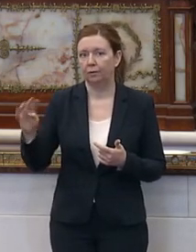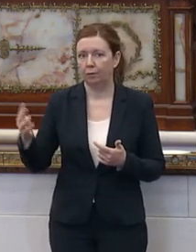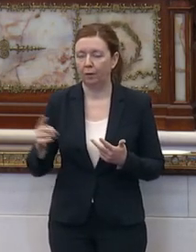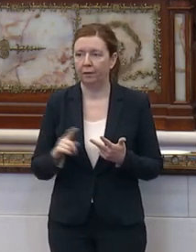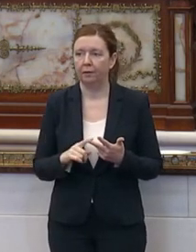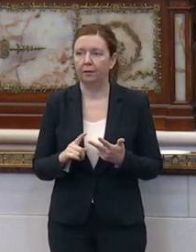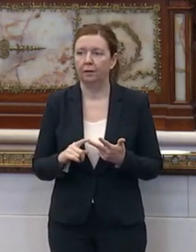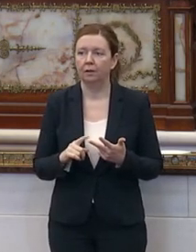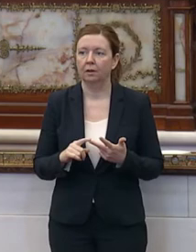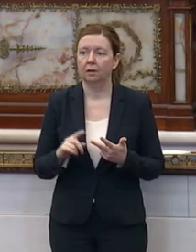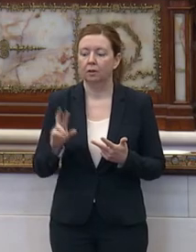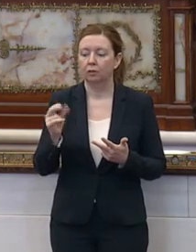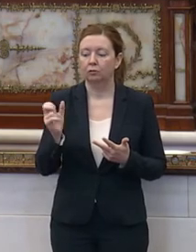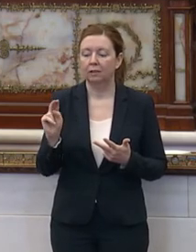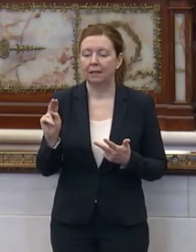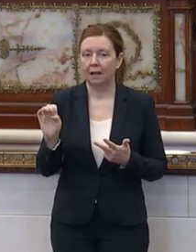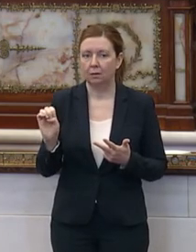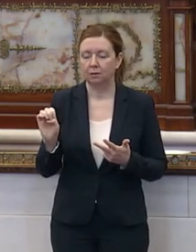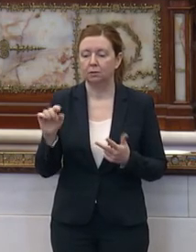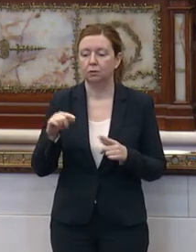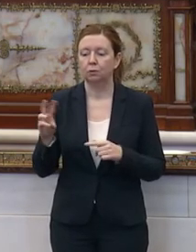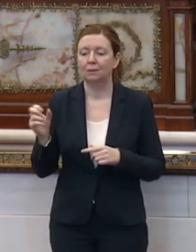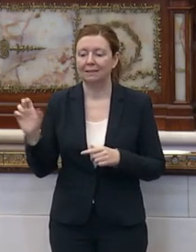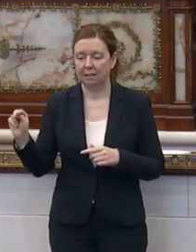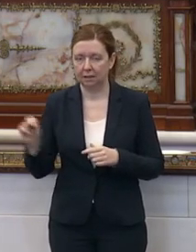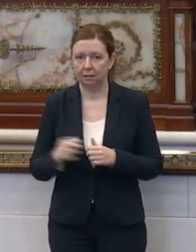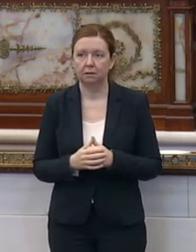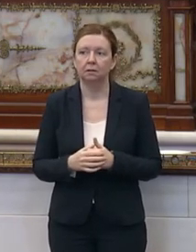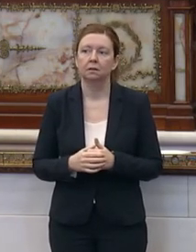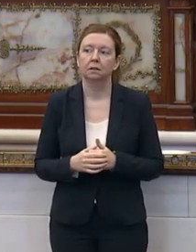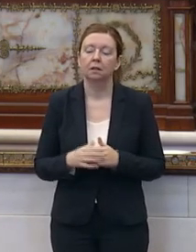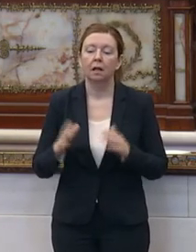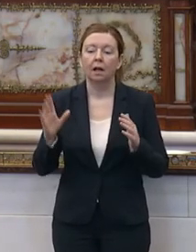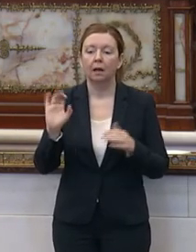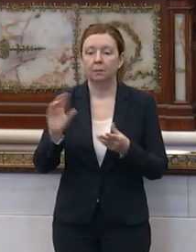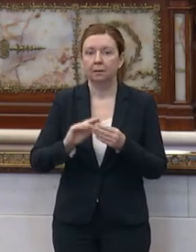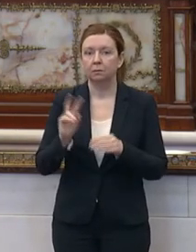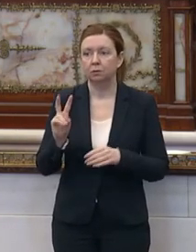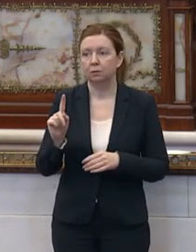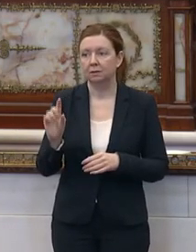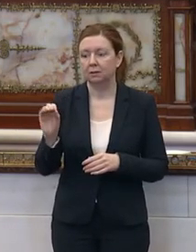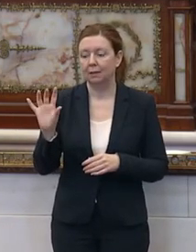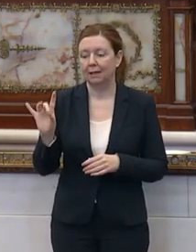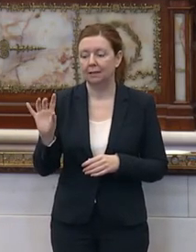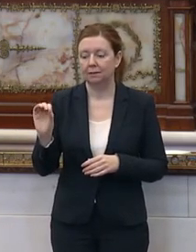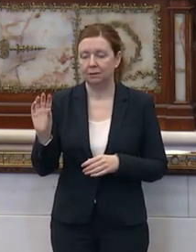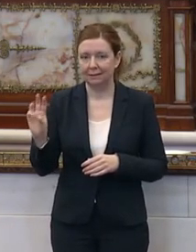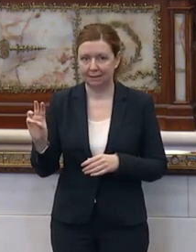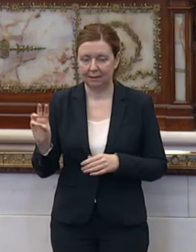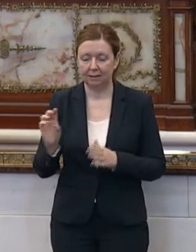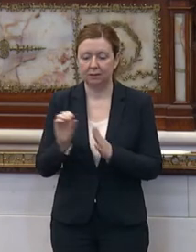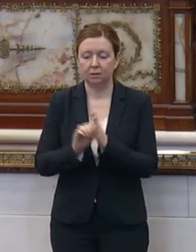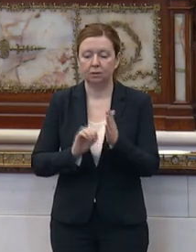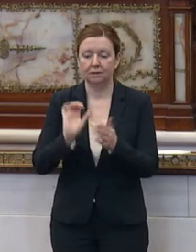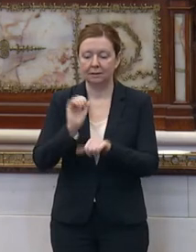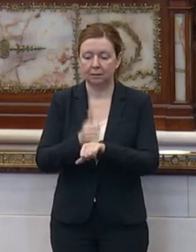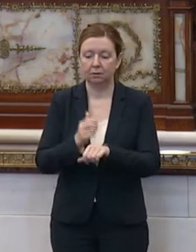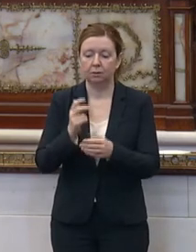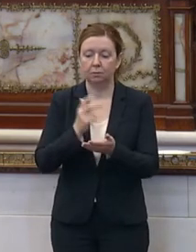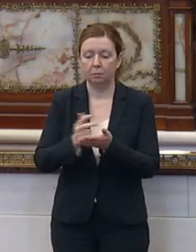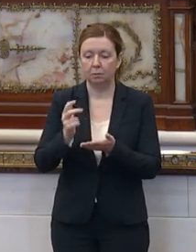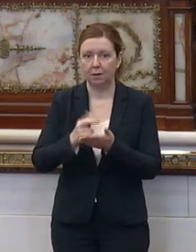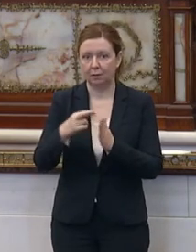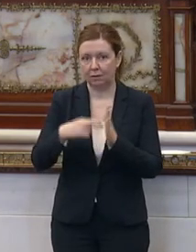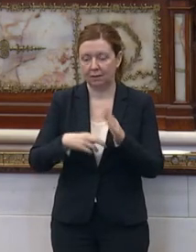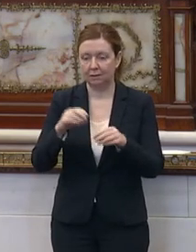Street, Rittenhouse Street to Wissahickon Street. And bill number 210806, entitled an ordinance establishing parking